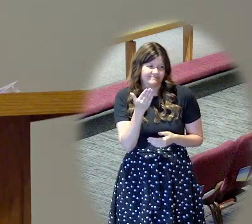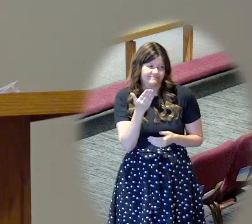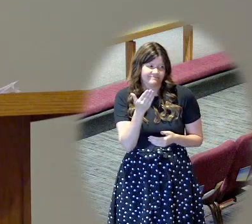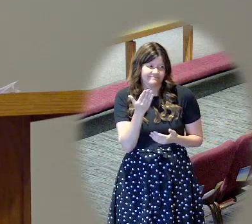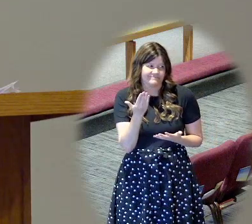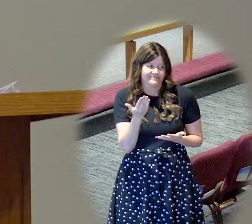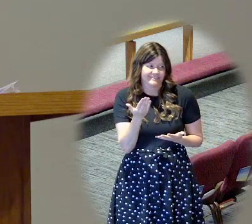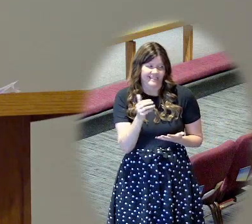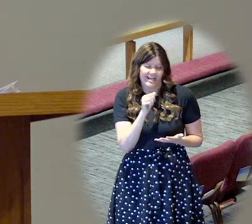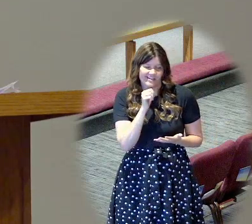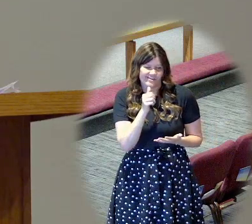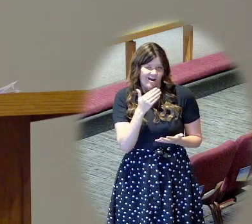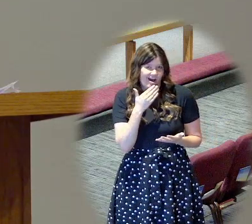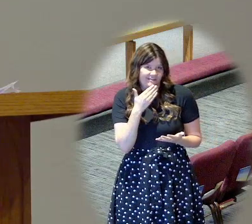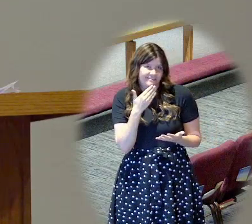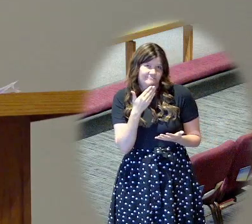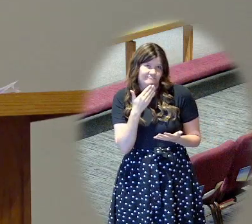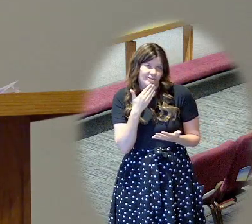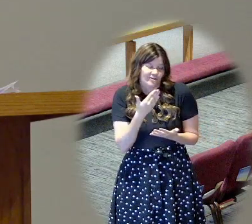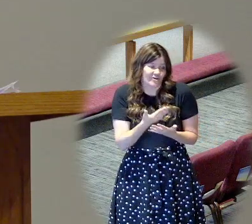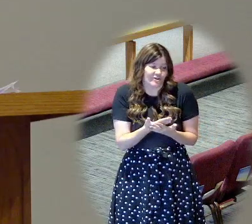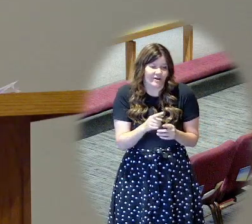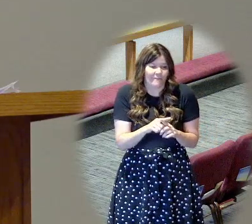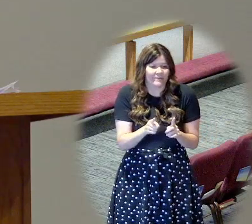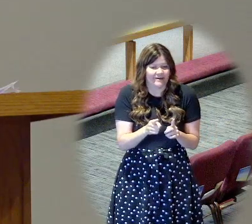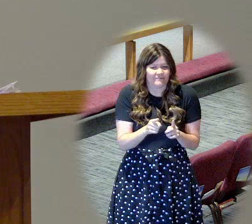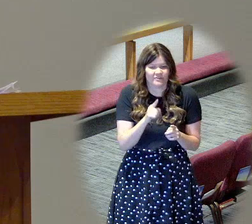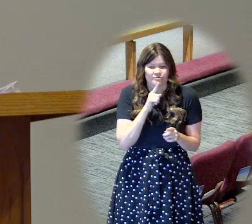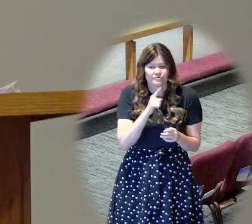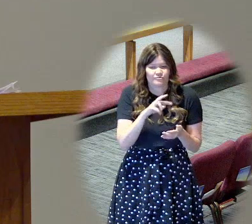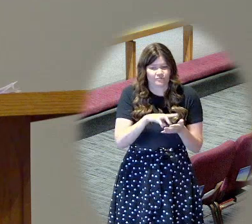unpleasant, but here's what it really means.